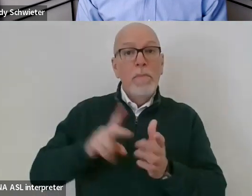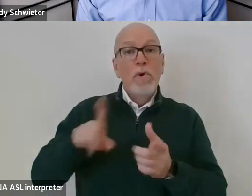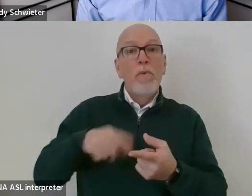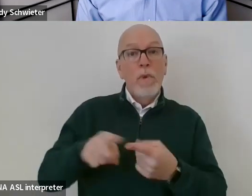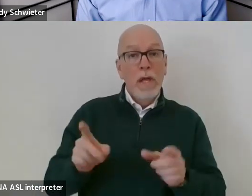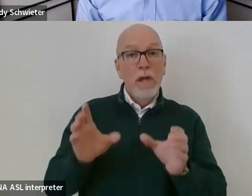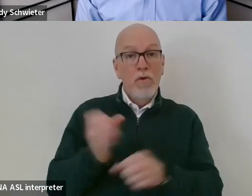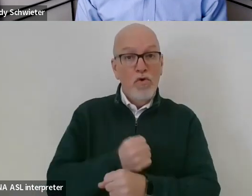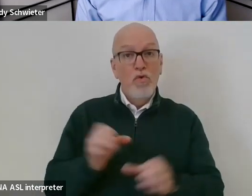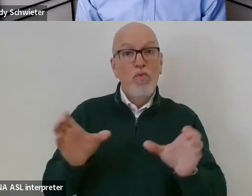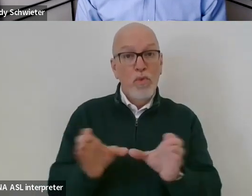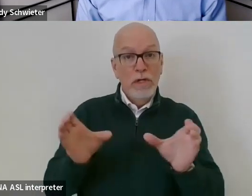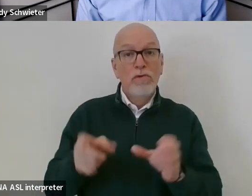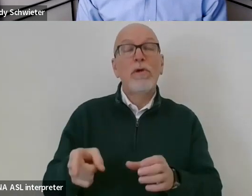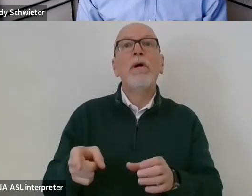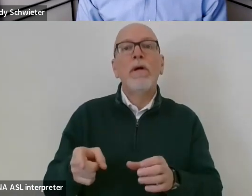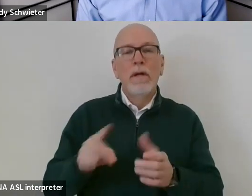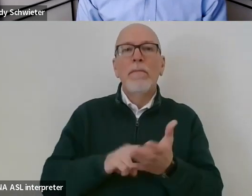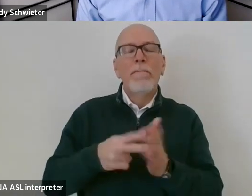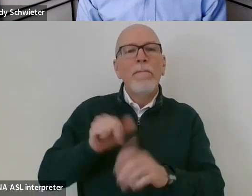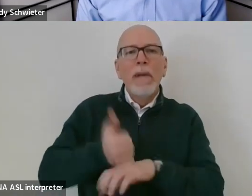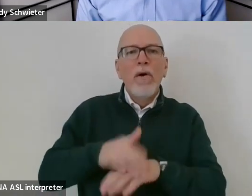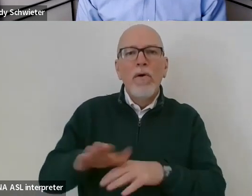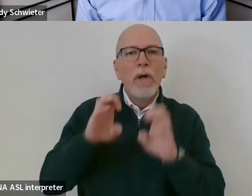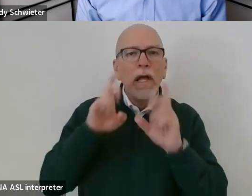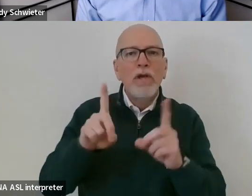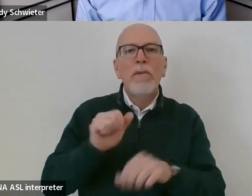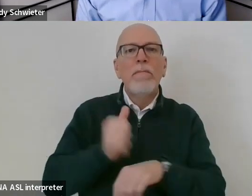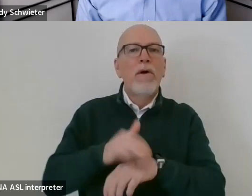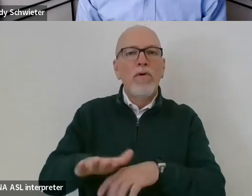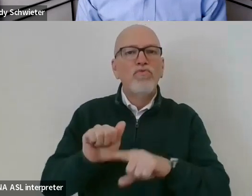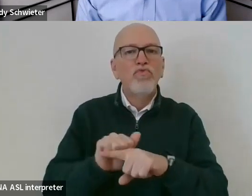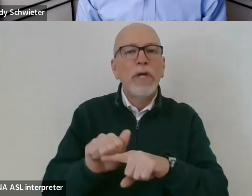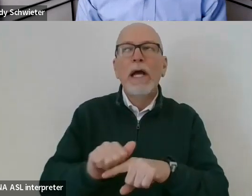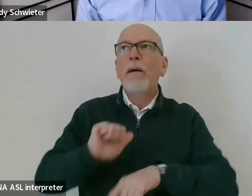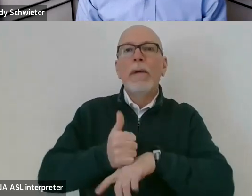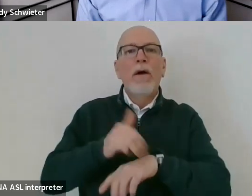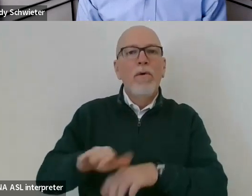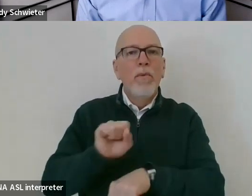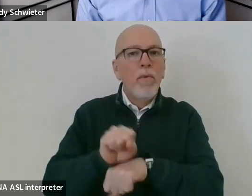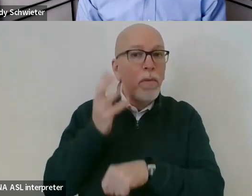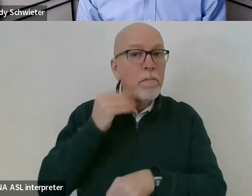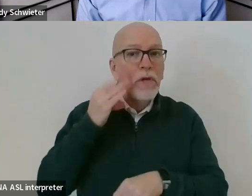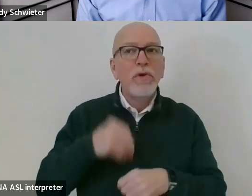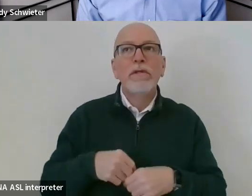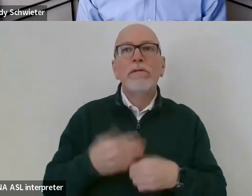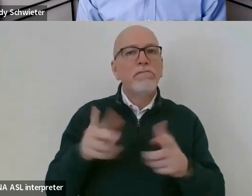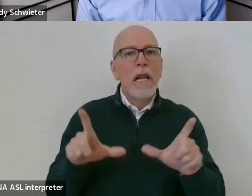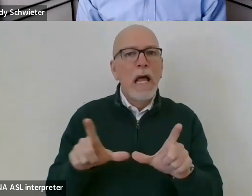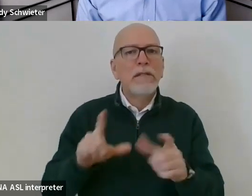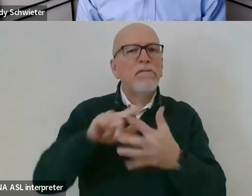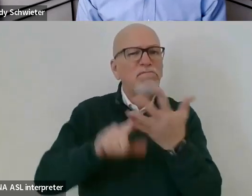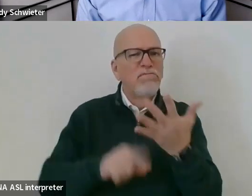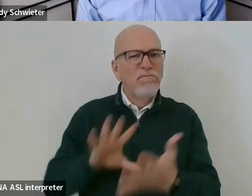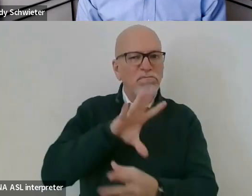it's based on the candidate's education, their training, their work experience and licensure. But